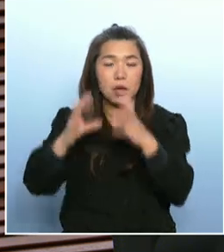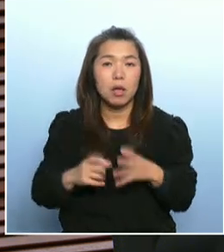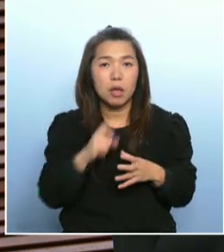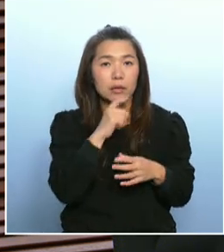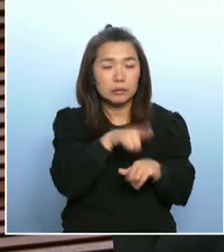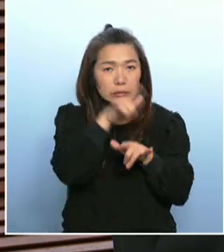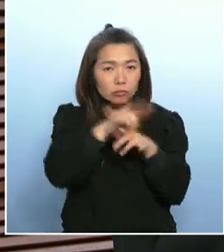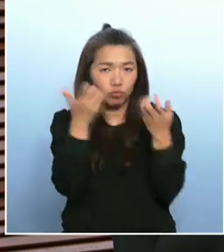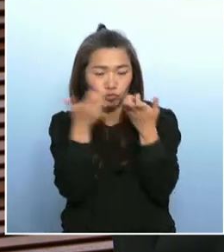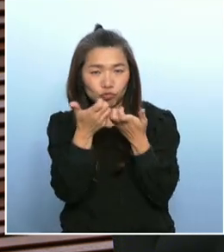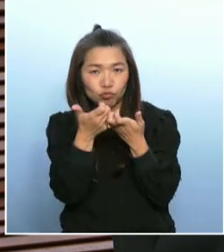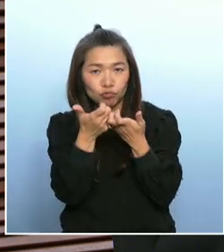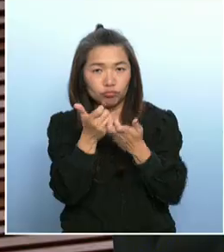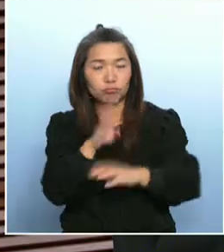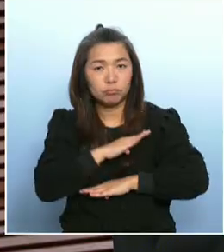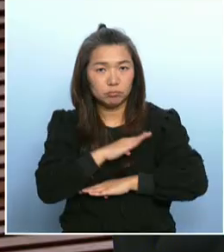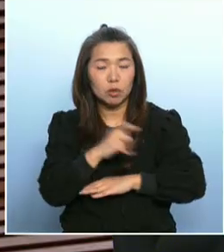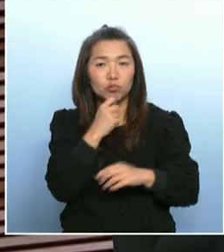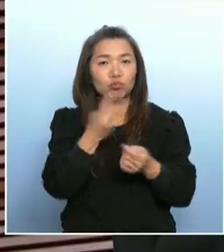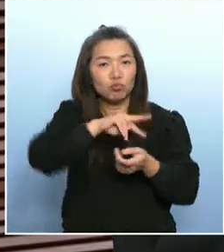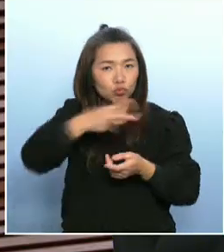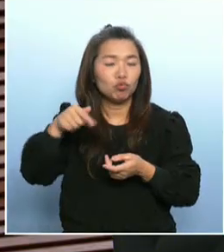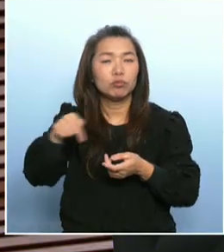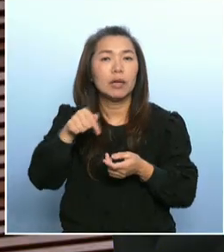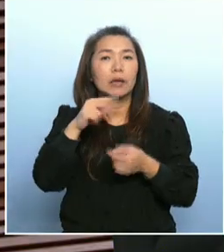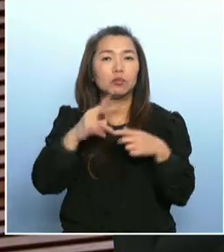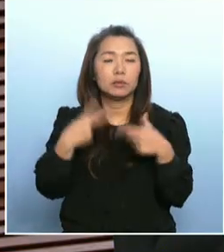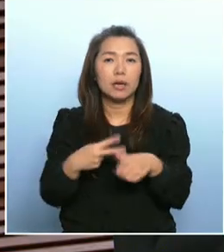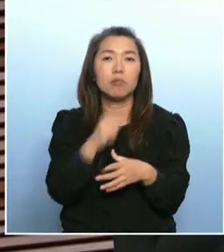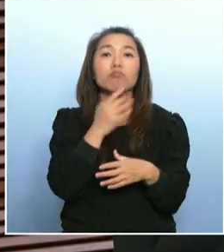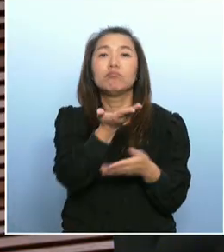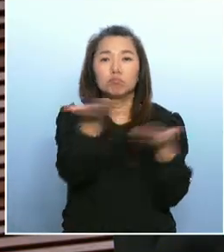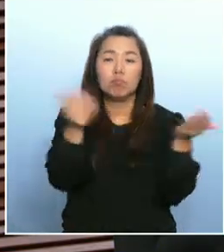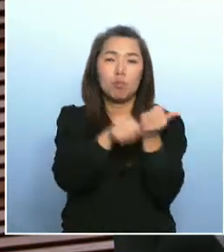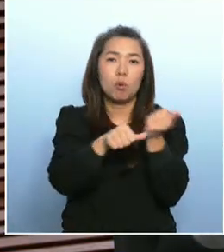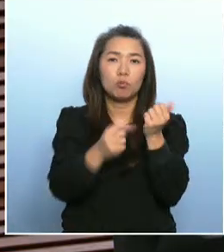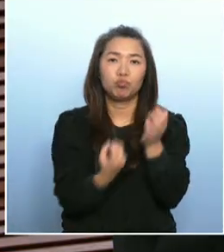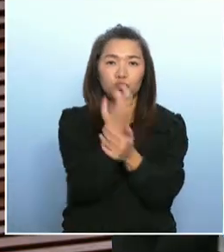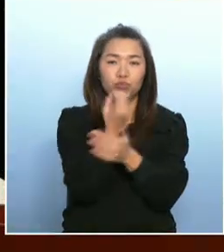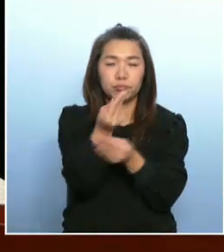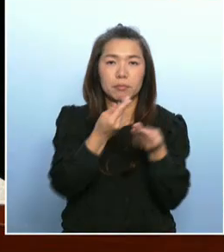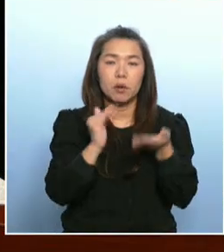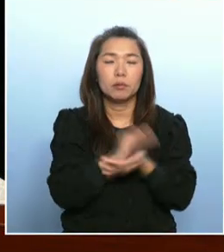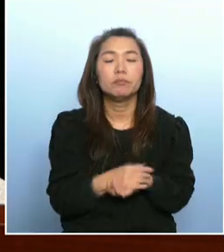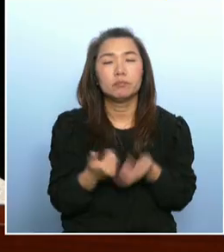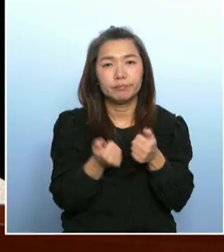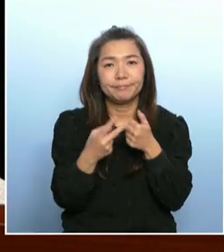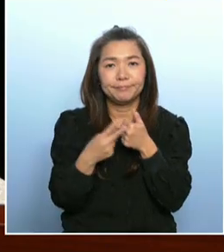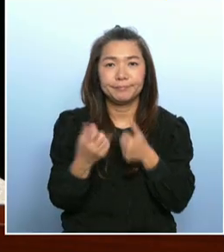relevant service units of the SWD will assist in referring needy cases based on the eligibility criteria of each fund. We welcome members for the views.